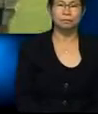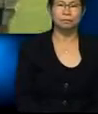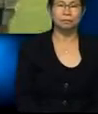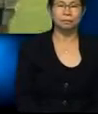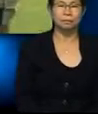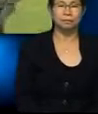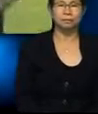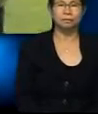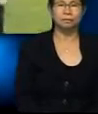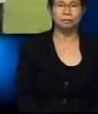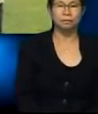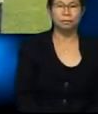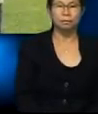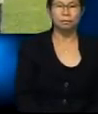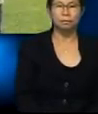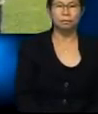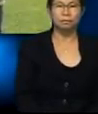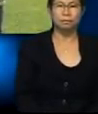Pour some water into it.